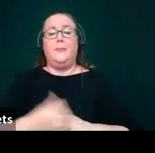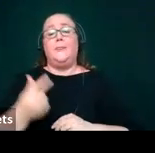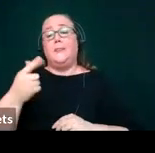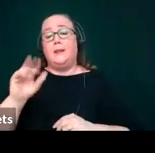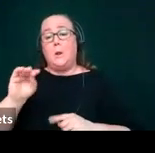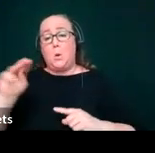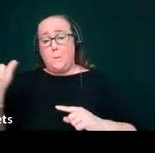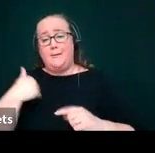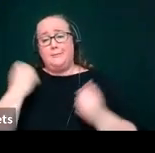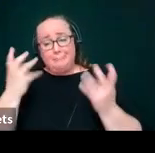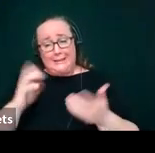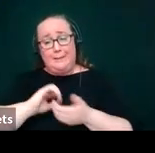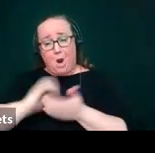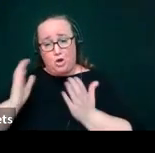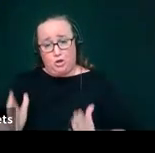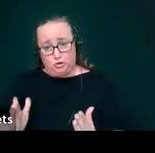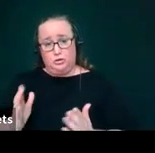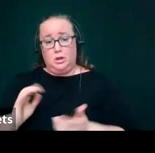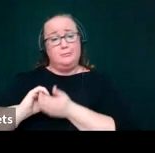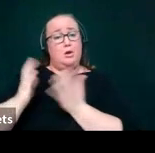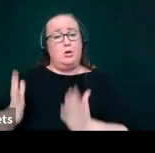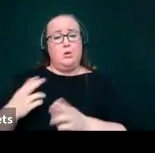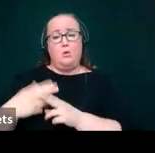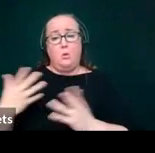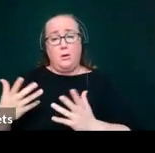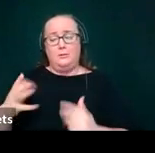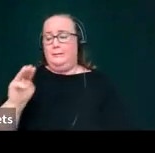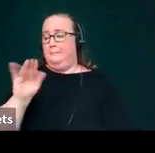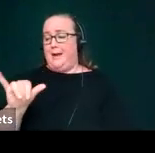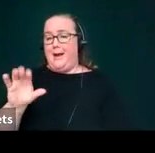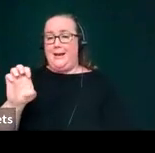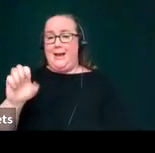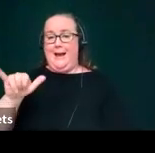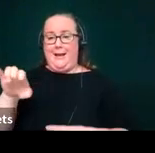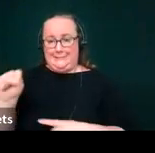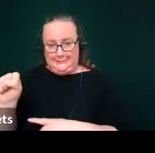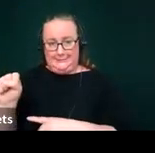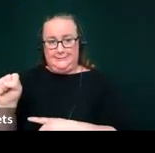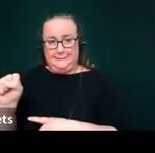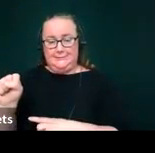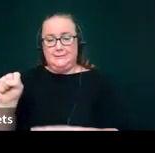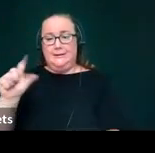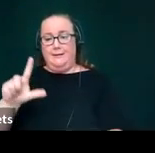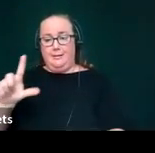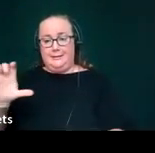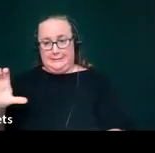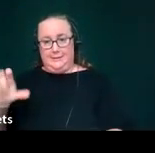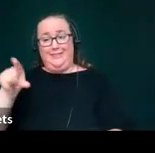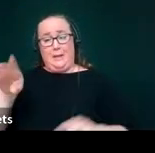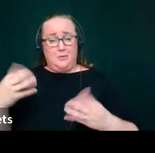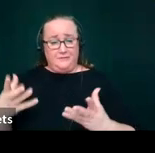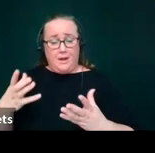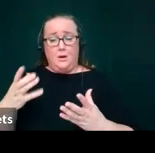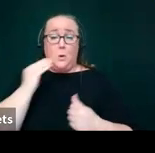partners. One of the partners is a company called My Eyes. My Eyes provides eye care home tonometer to